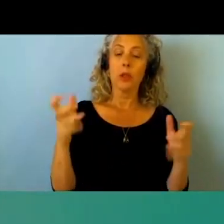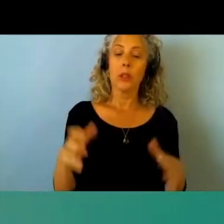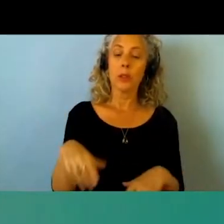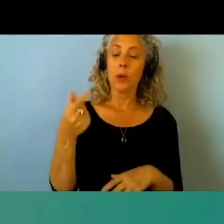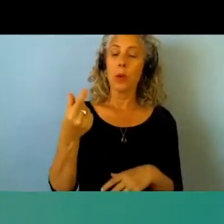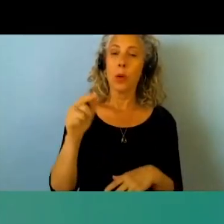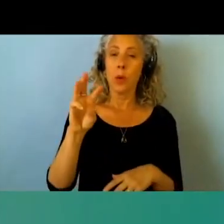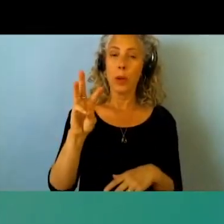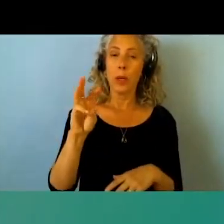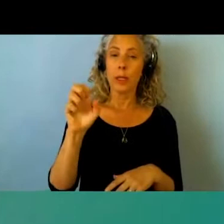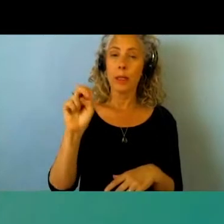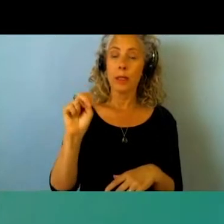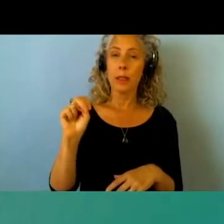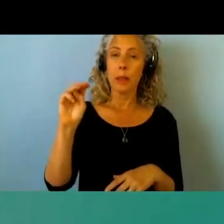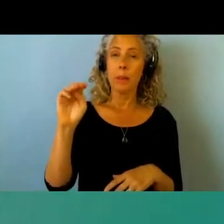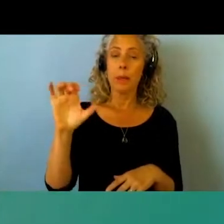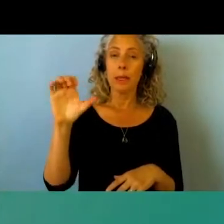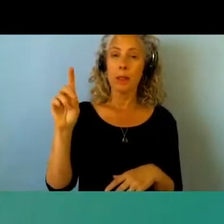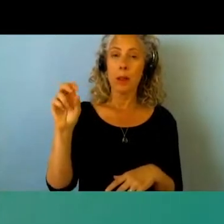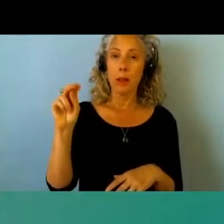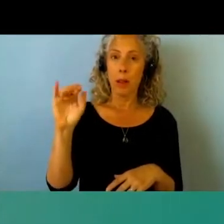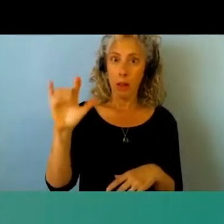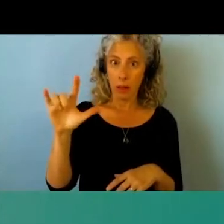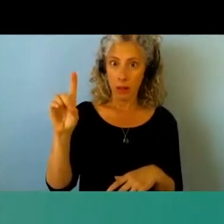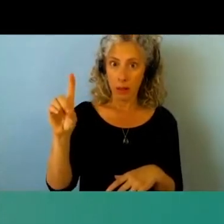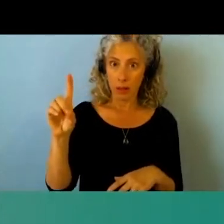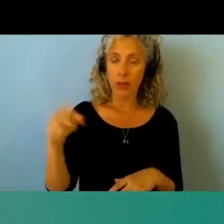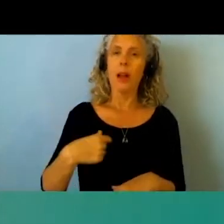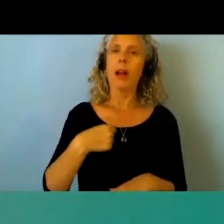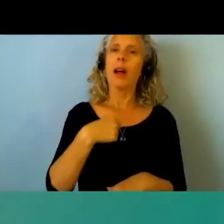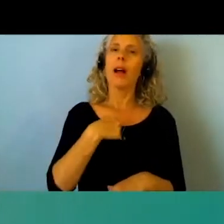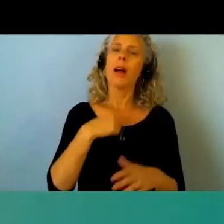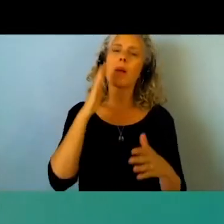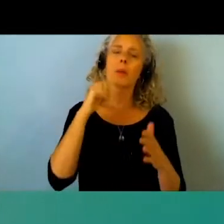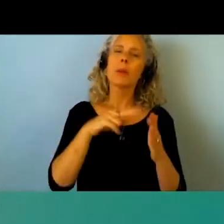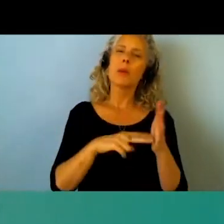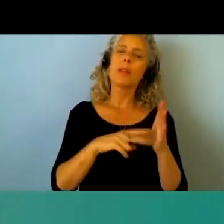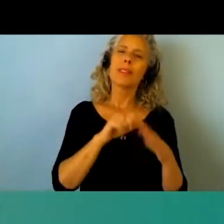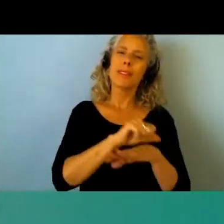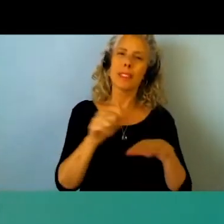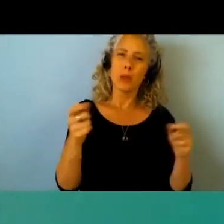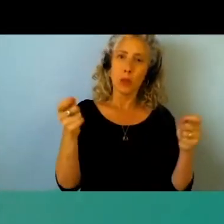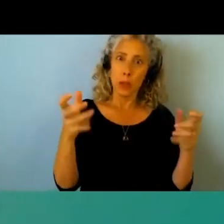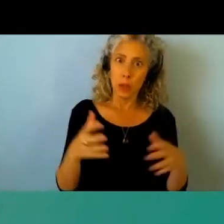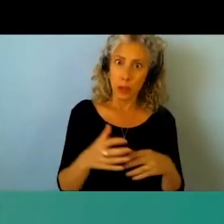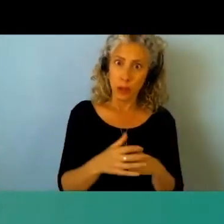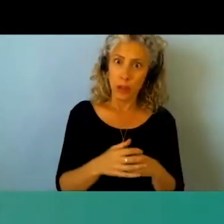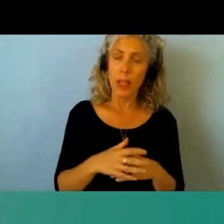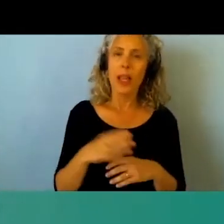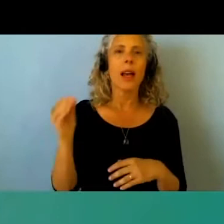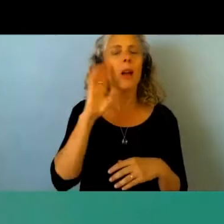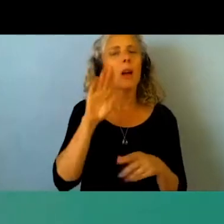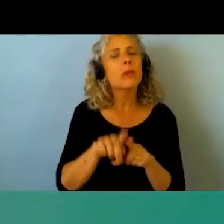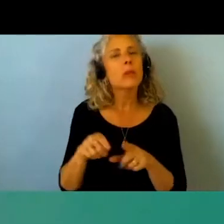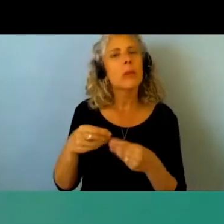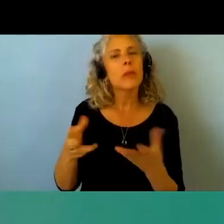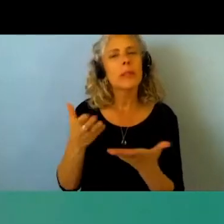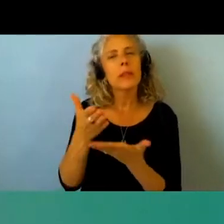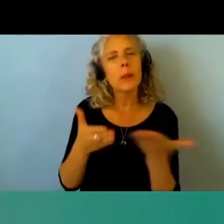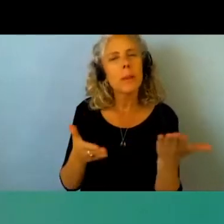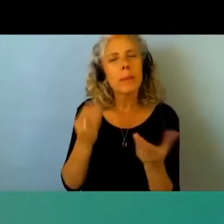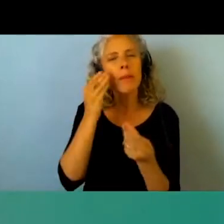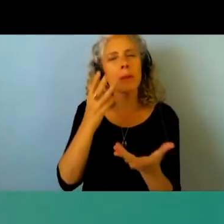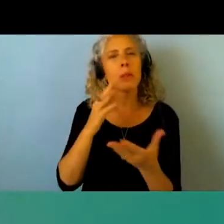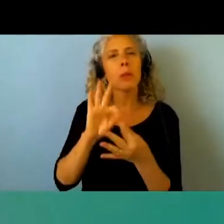stage directions and providing pre-show audio description notes. I have blonde, chin-length straight hair, and am wearing a